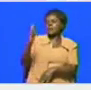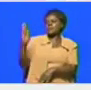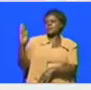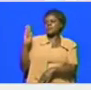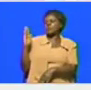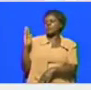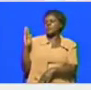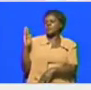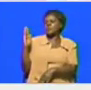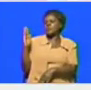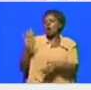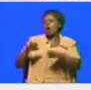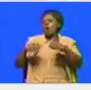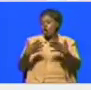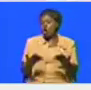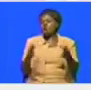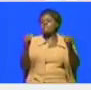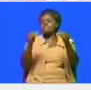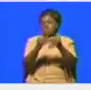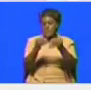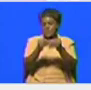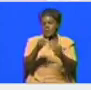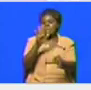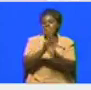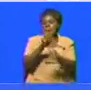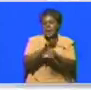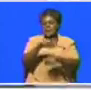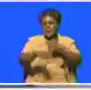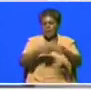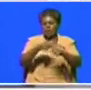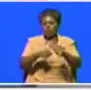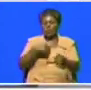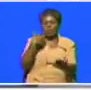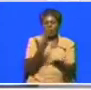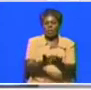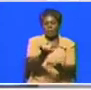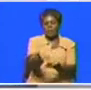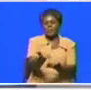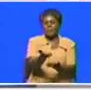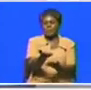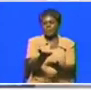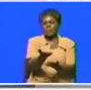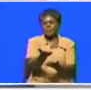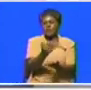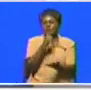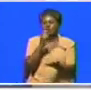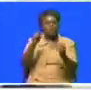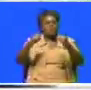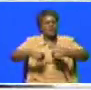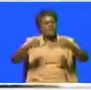leaders' security or face mass action right at their doorstep. This is not